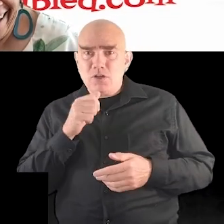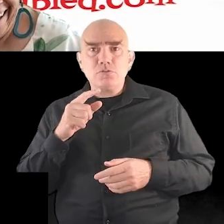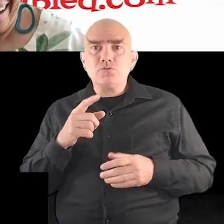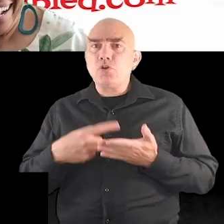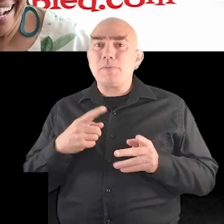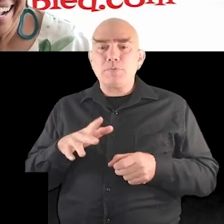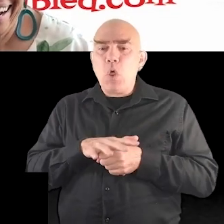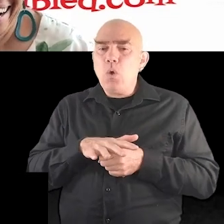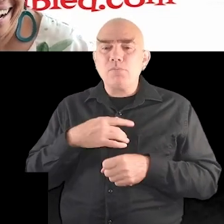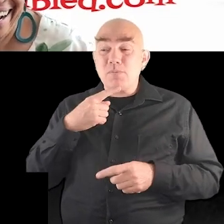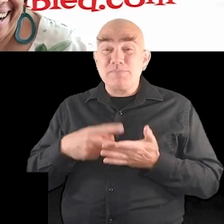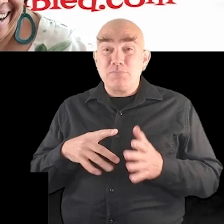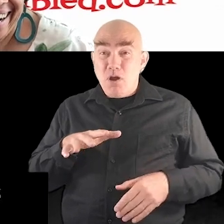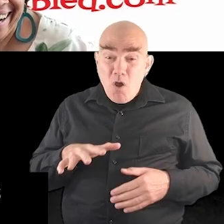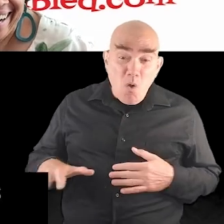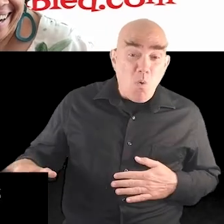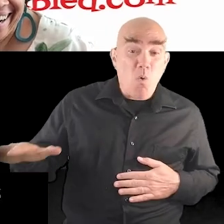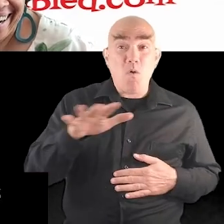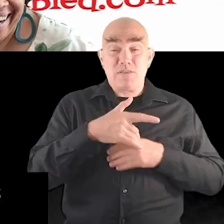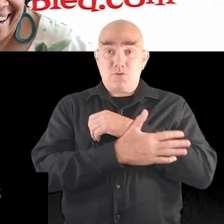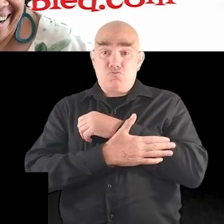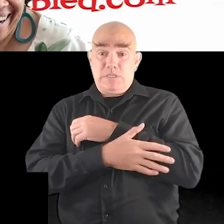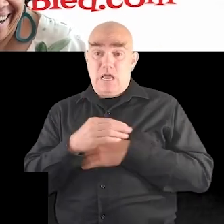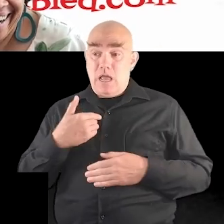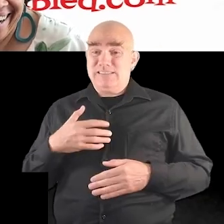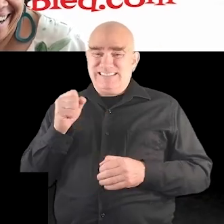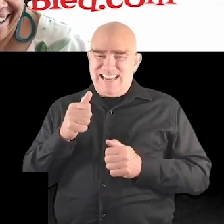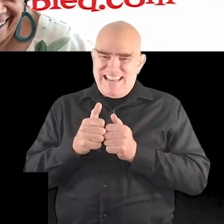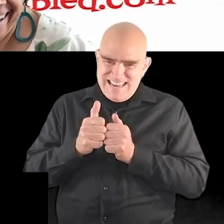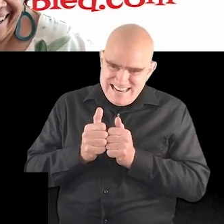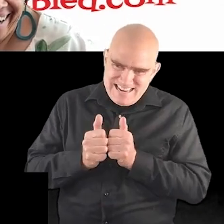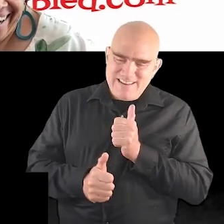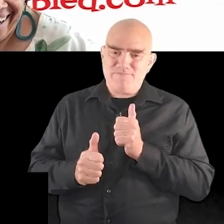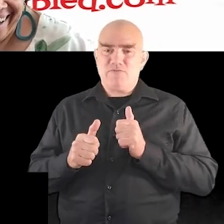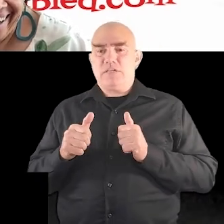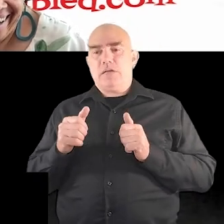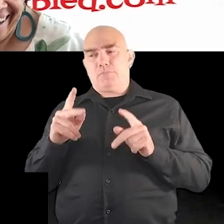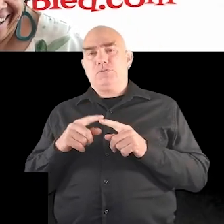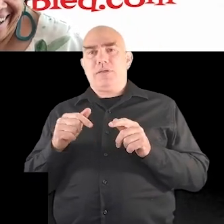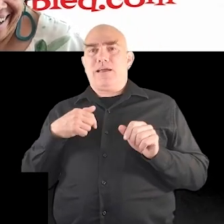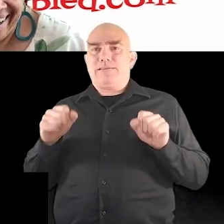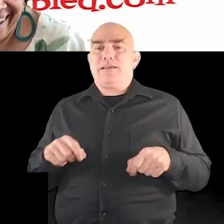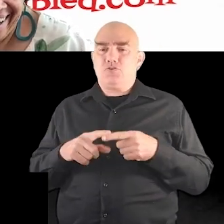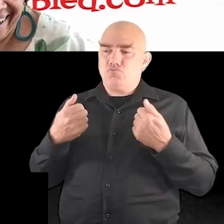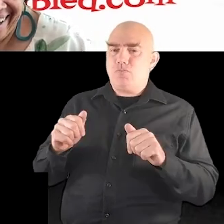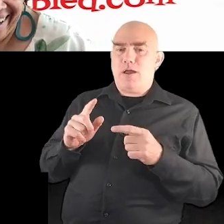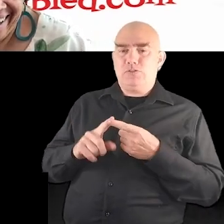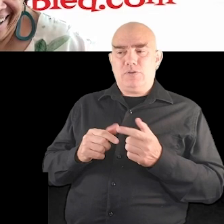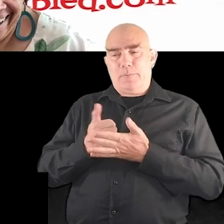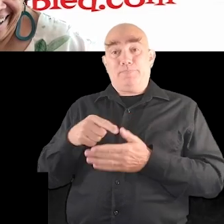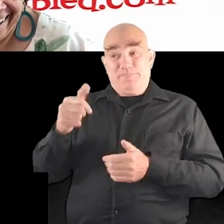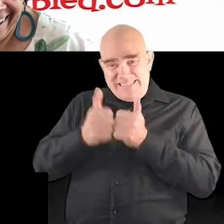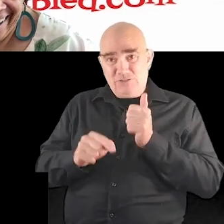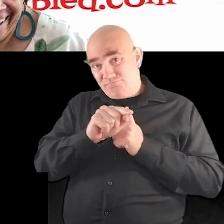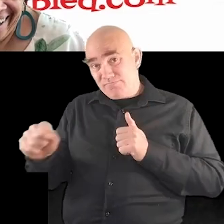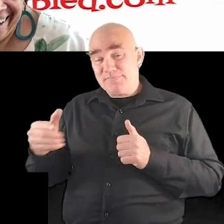And we're not talking about people just local. I'm talking about people across this country. And I take every opportunity that I can to